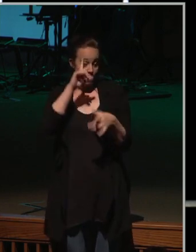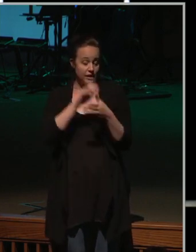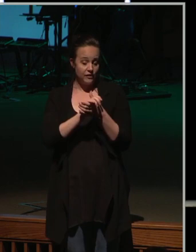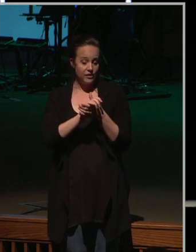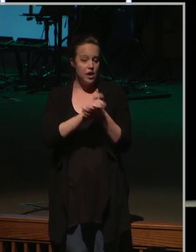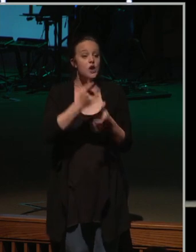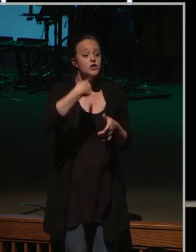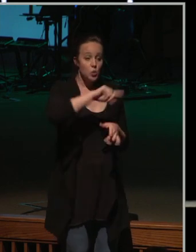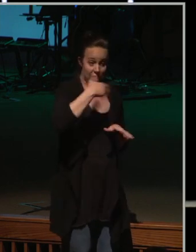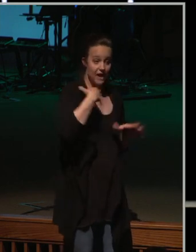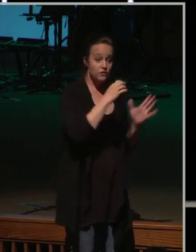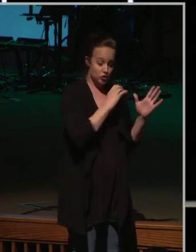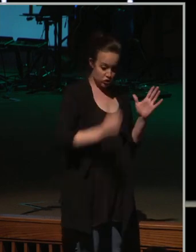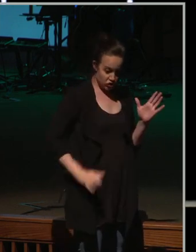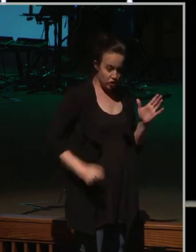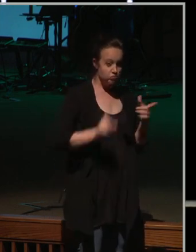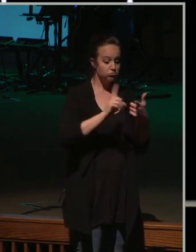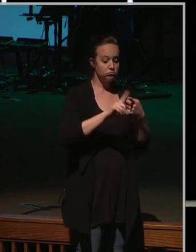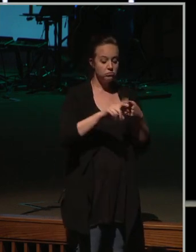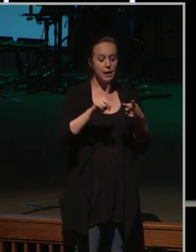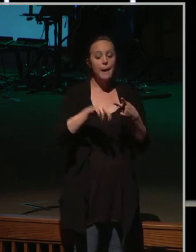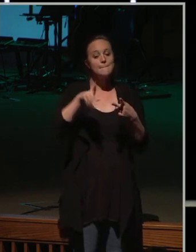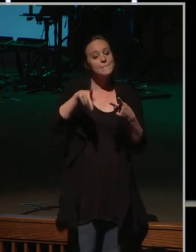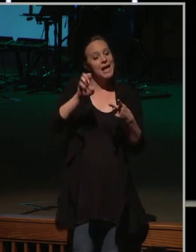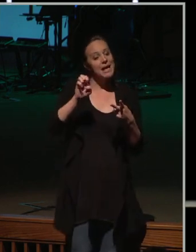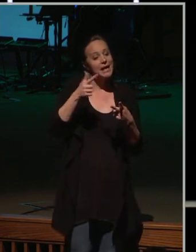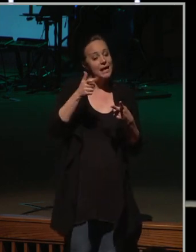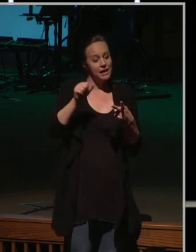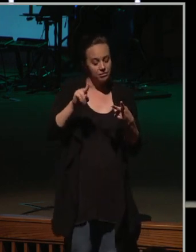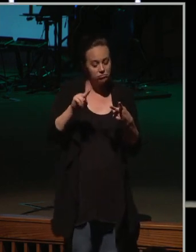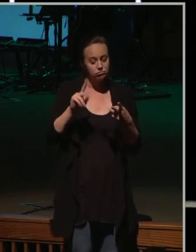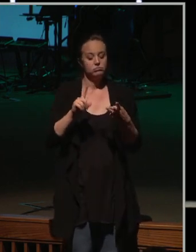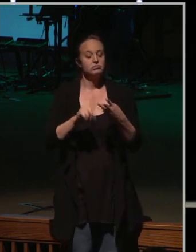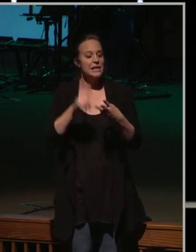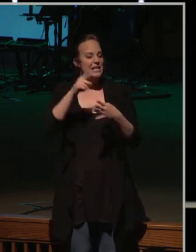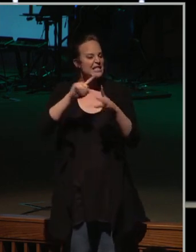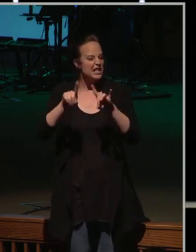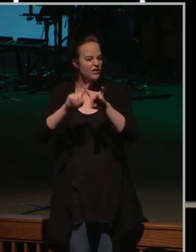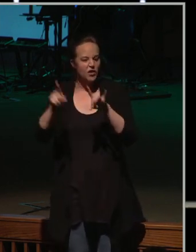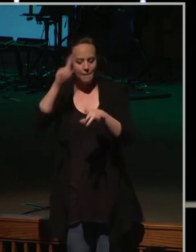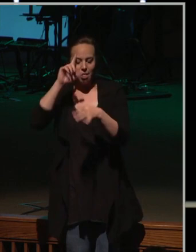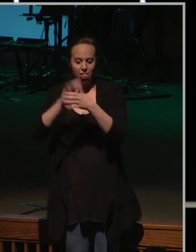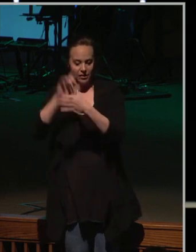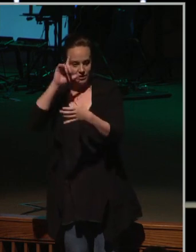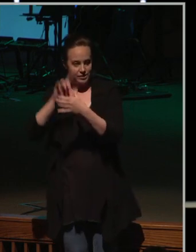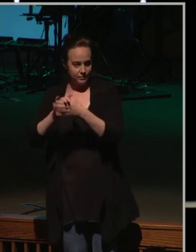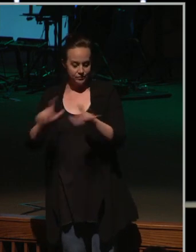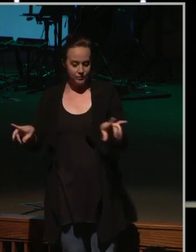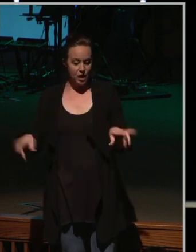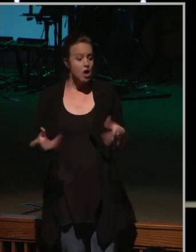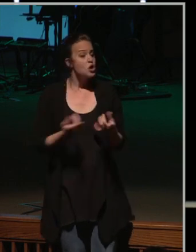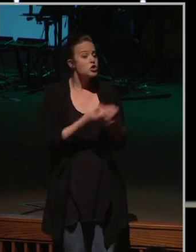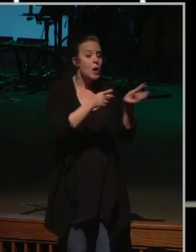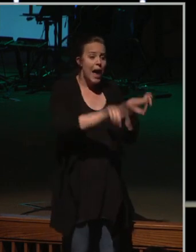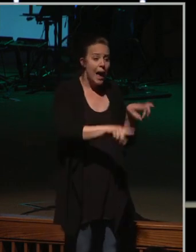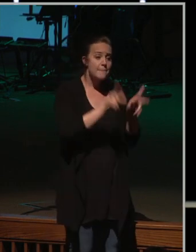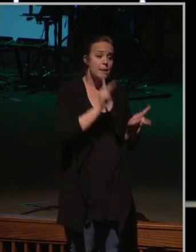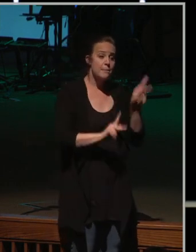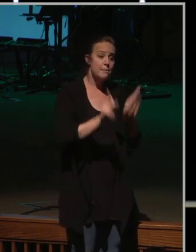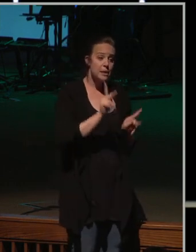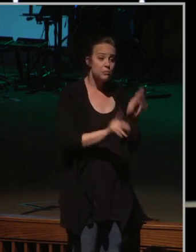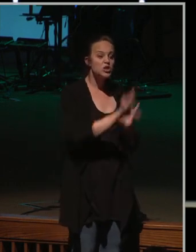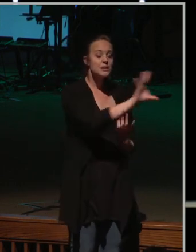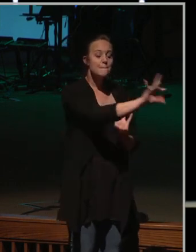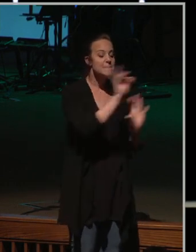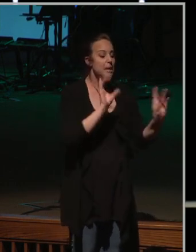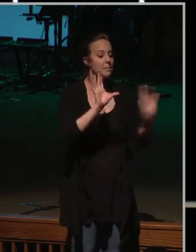and there was a lot of pagan beliefs. And so what was happening in this city is people were picking and choosing from all these different religions and creating one that just fit